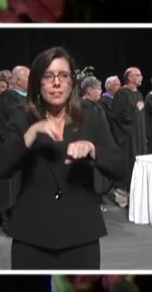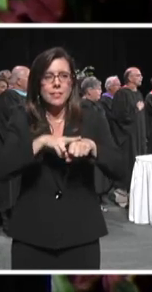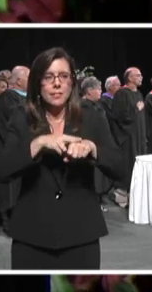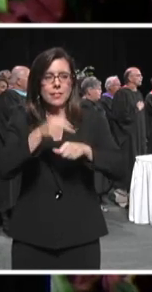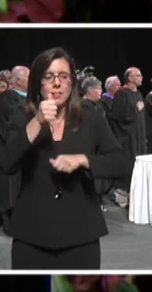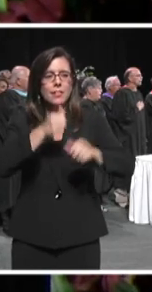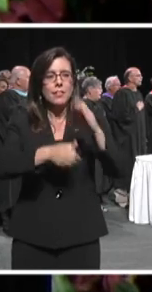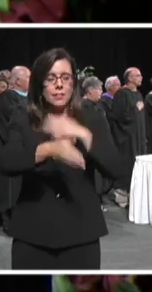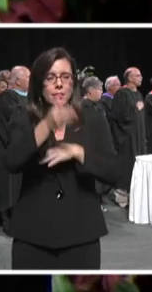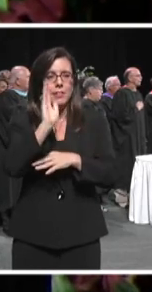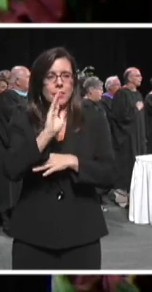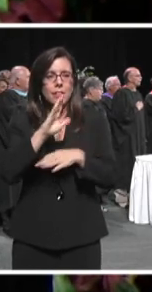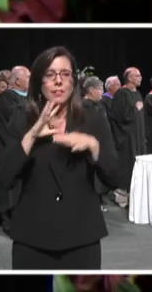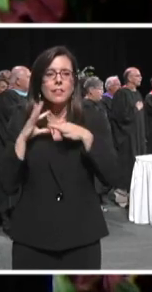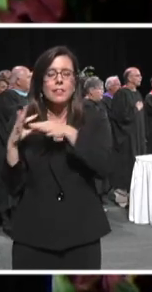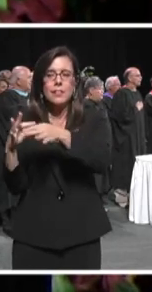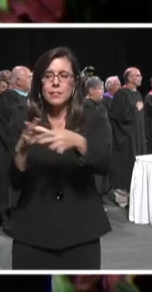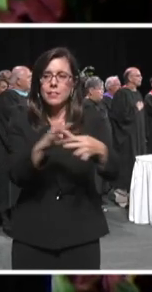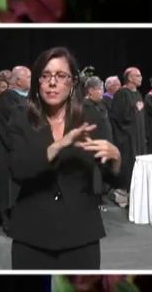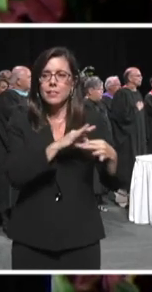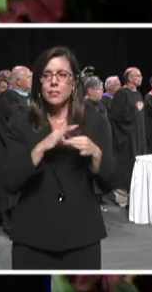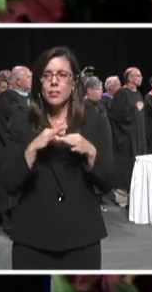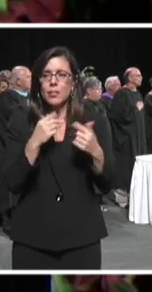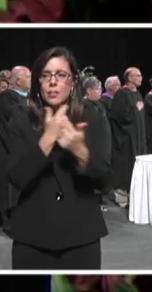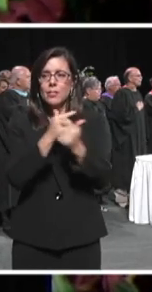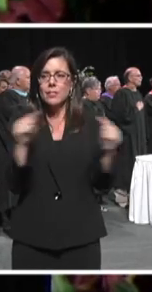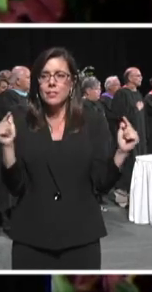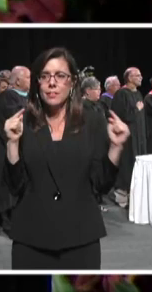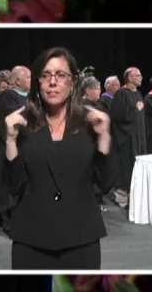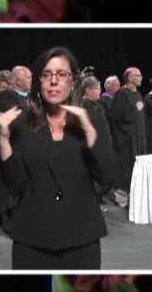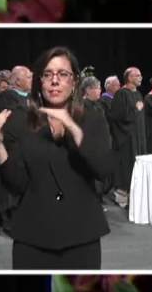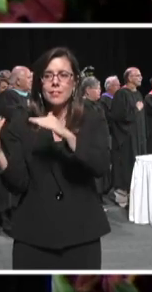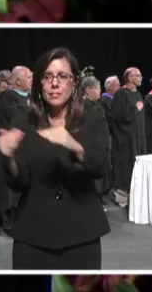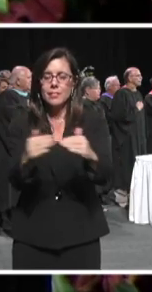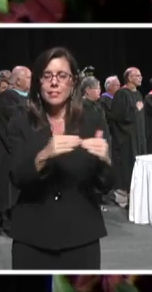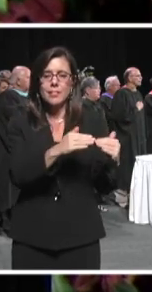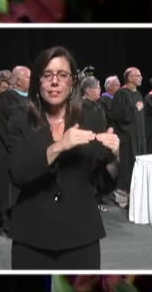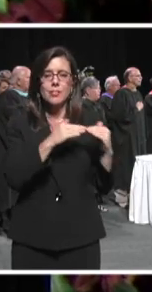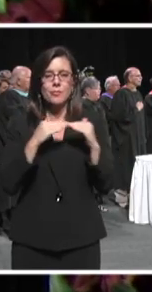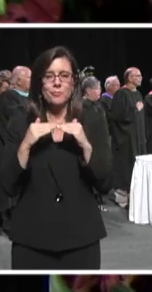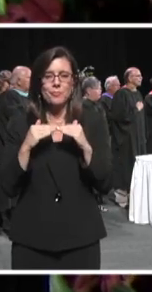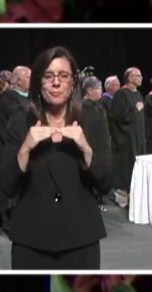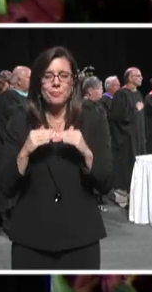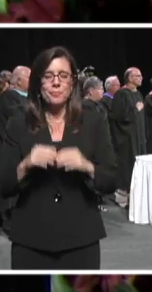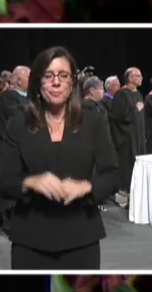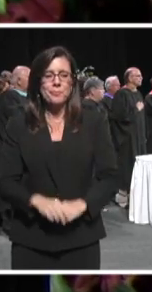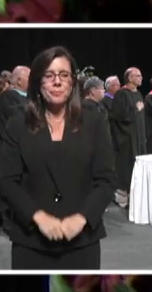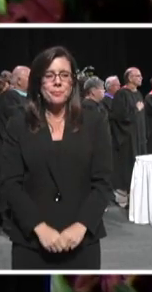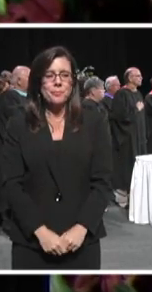one nation under God, indivisible, with liberty and justice for all.